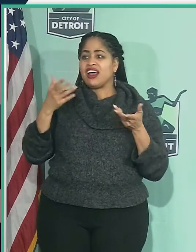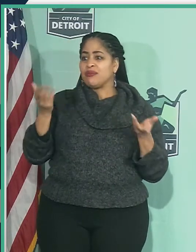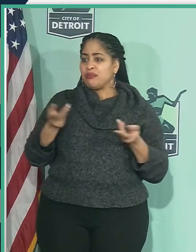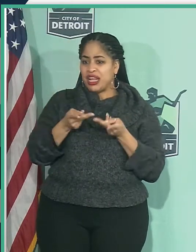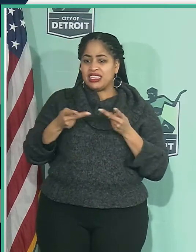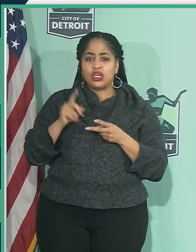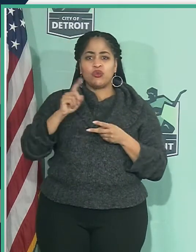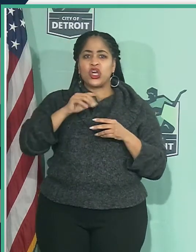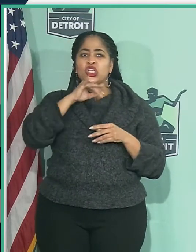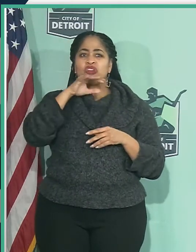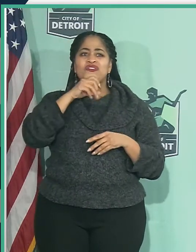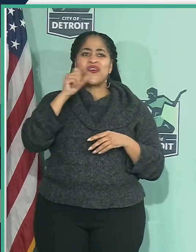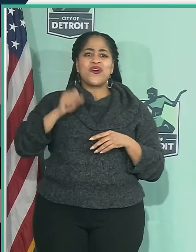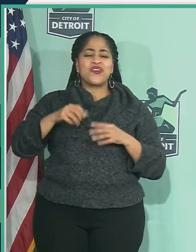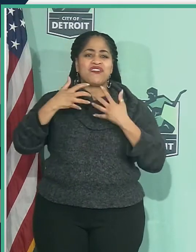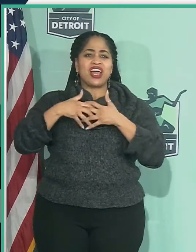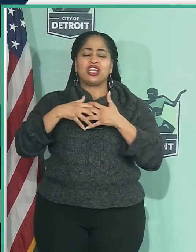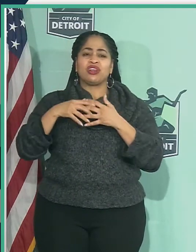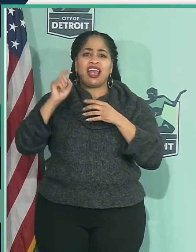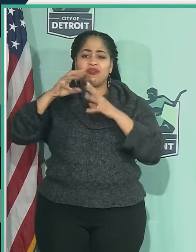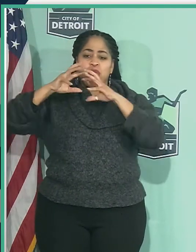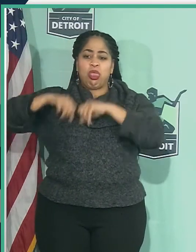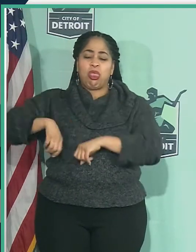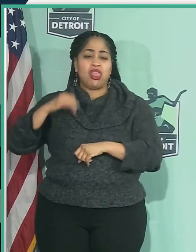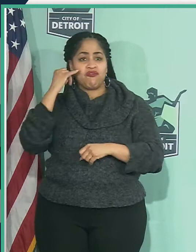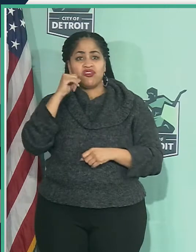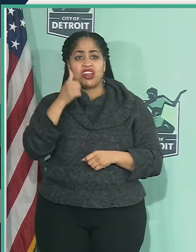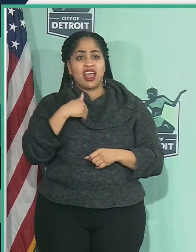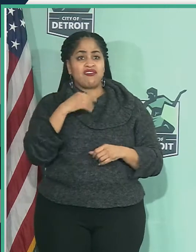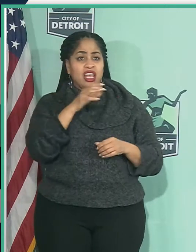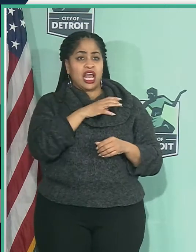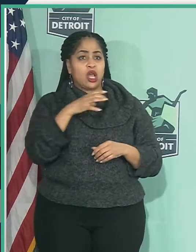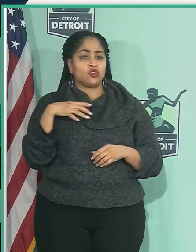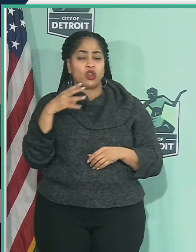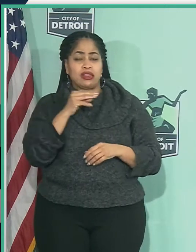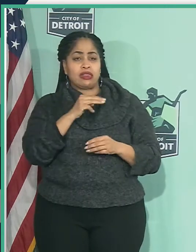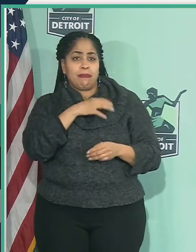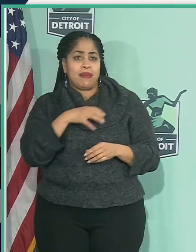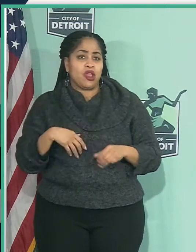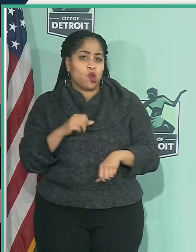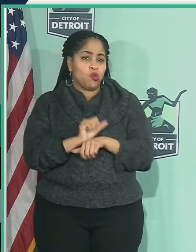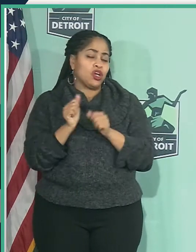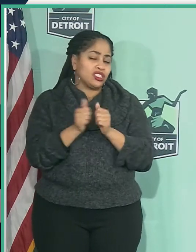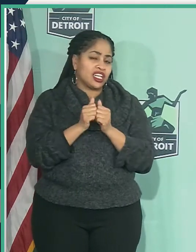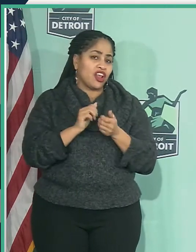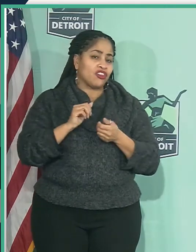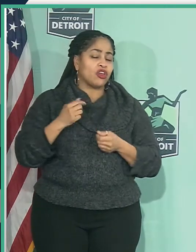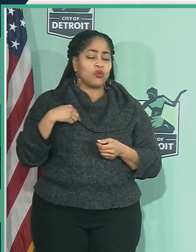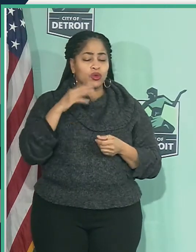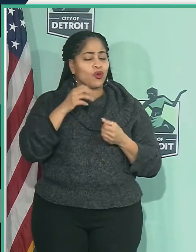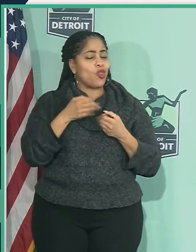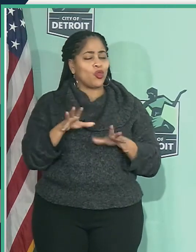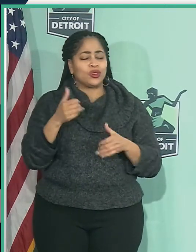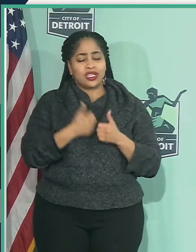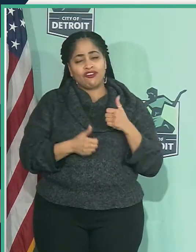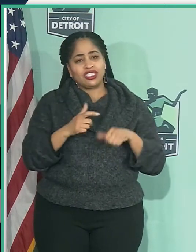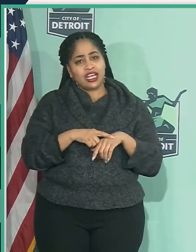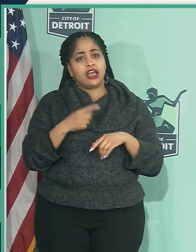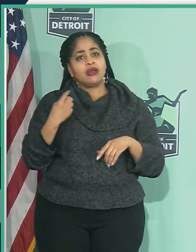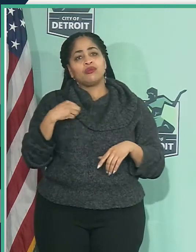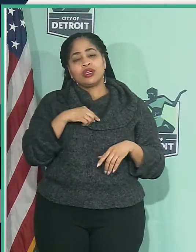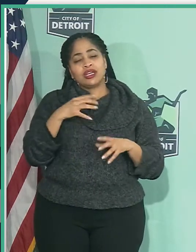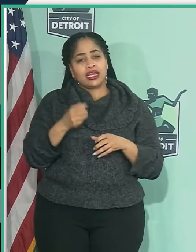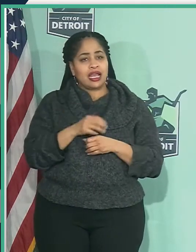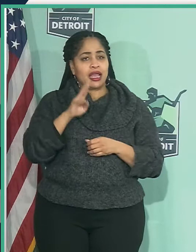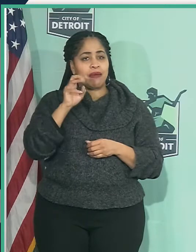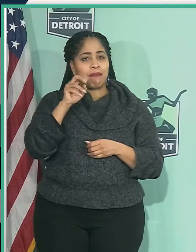knocked down. And if we don't have the mayor and the council working together, we're going to lose every time. And so to Scott Benson